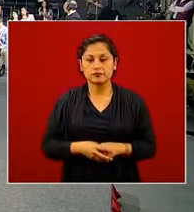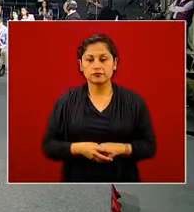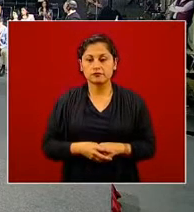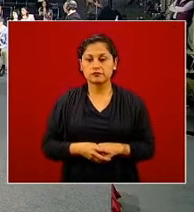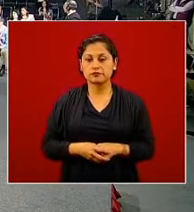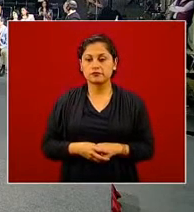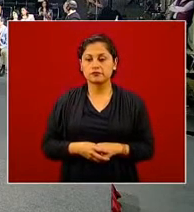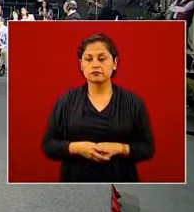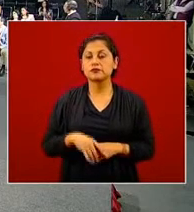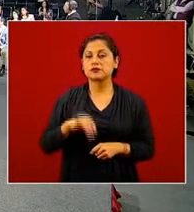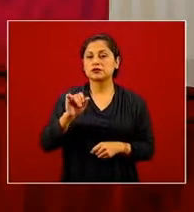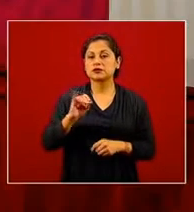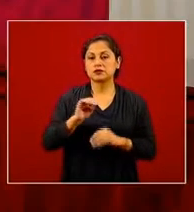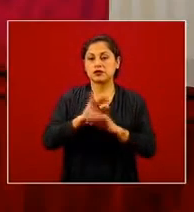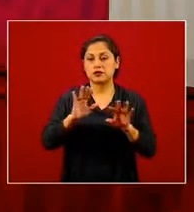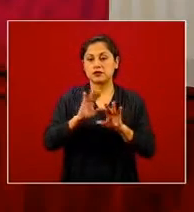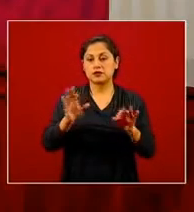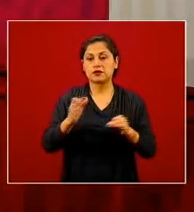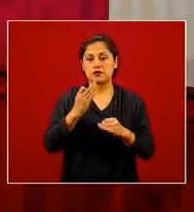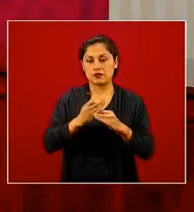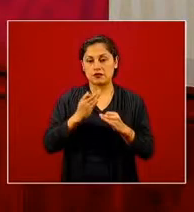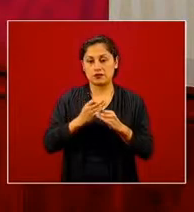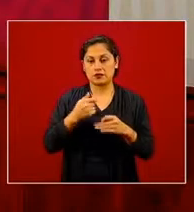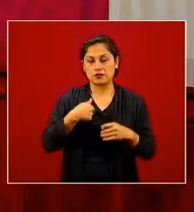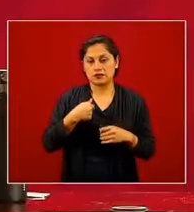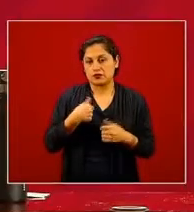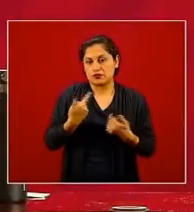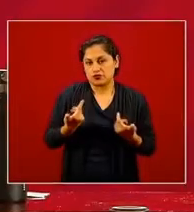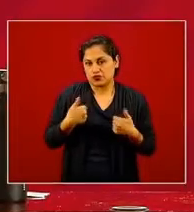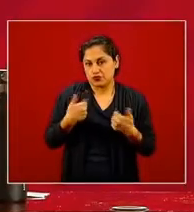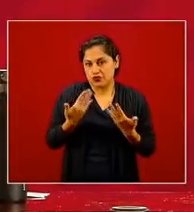for biohazard trash.